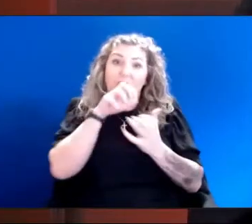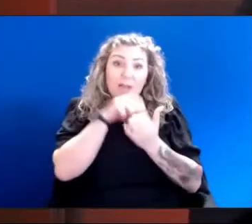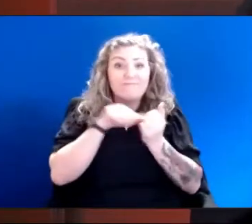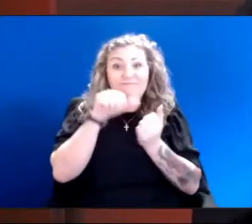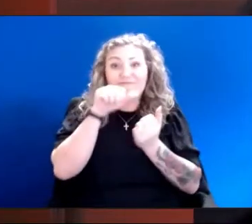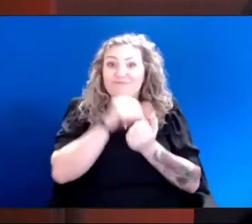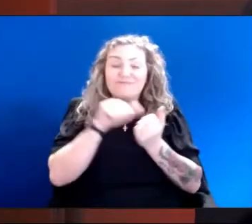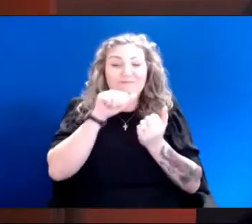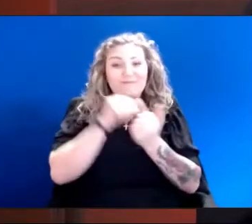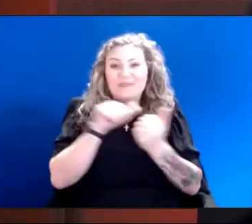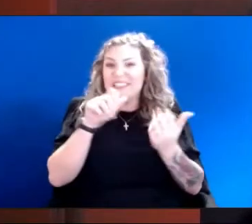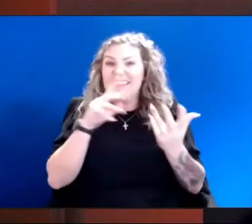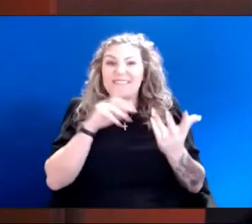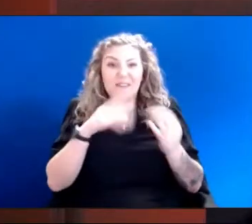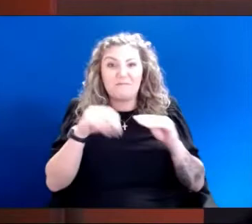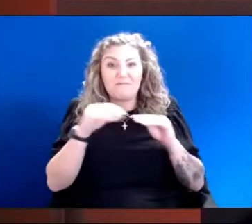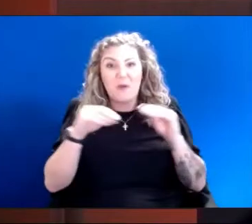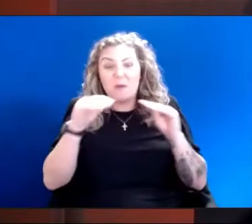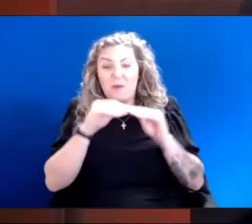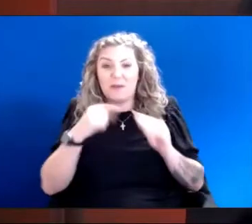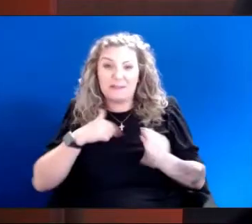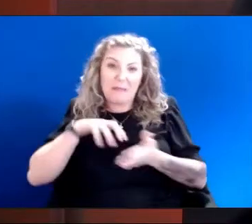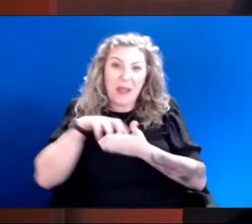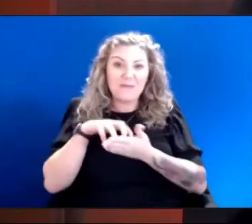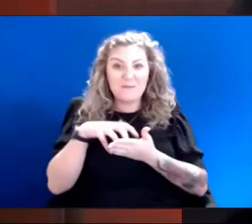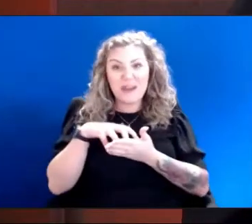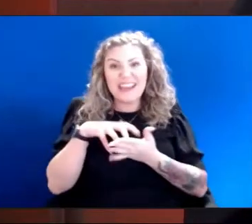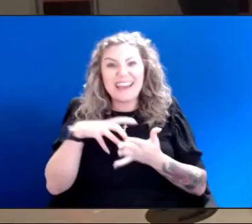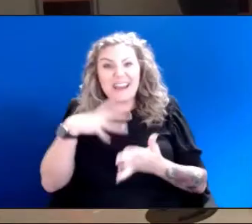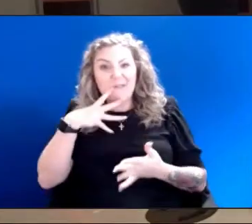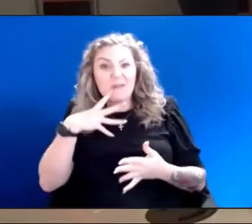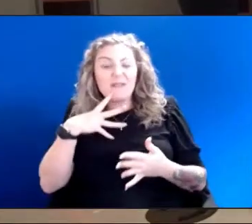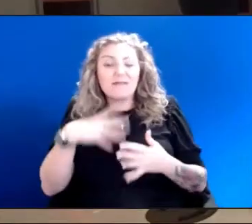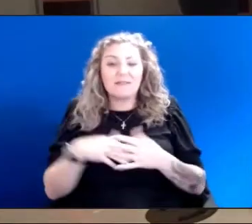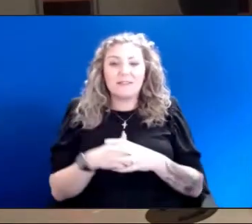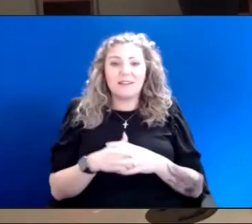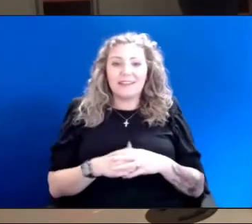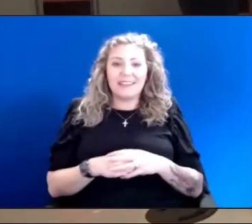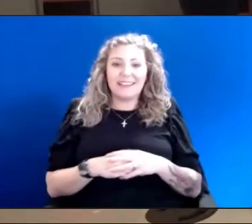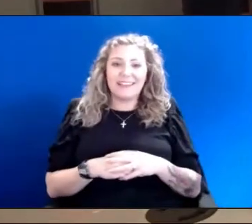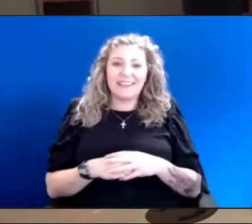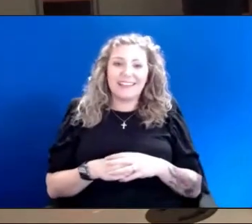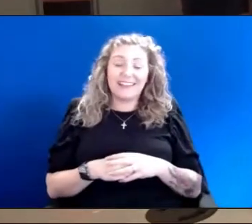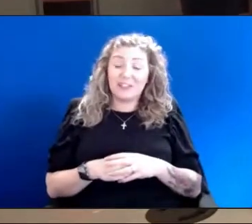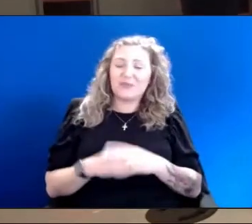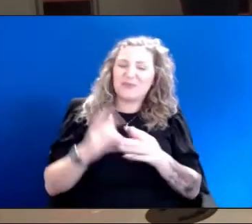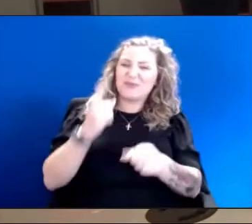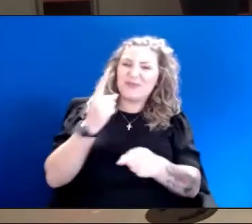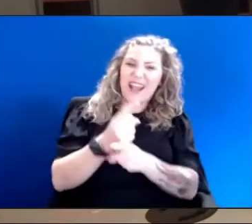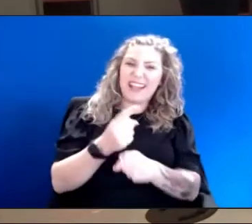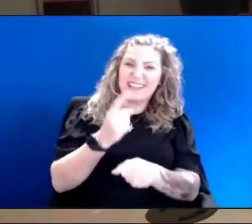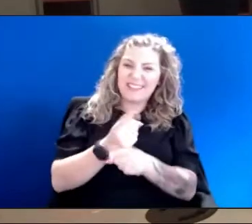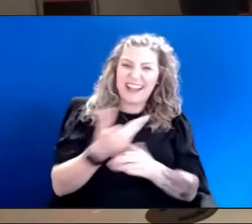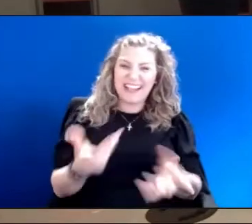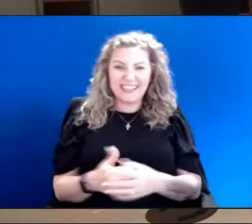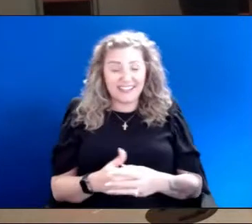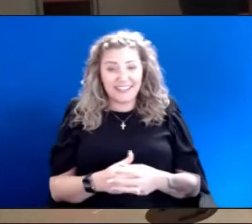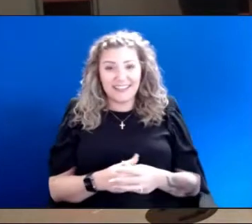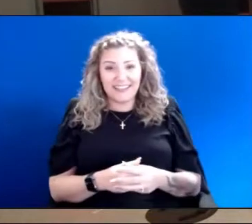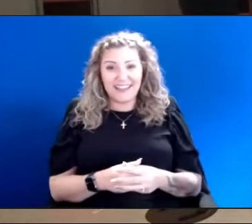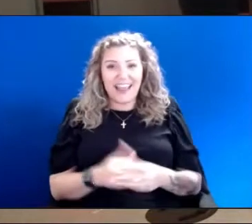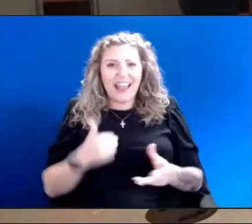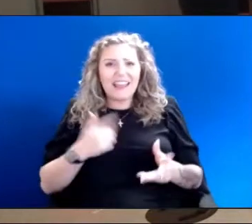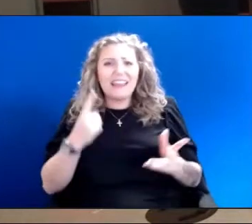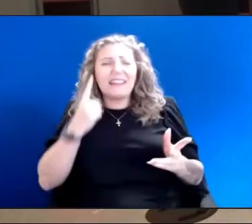That's one of my weak spots. That Dorito dust is like magic. Well, I think Cool Ranch. So I think right? I think the real problem